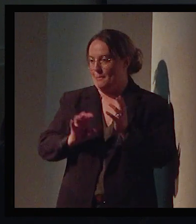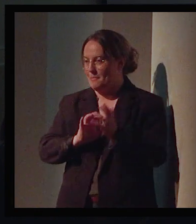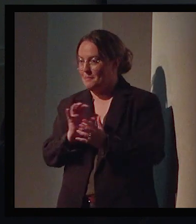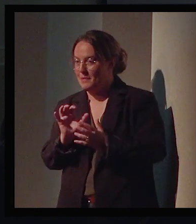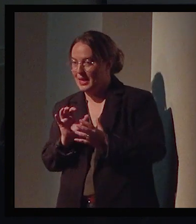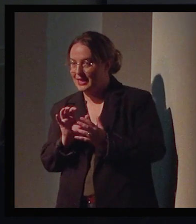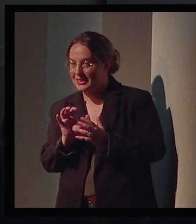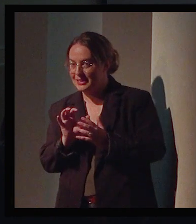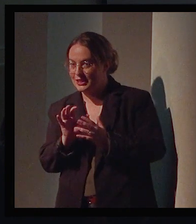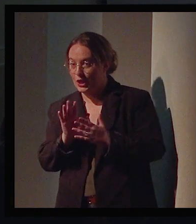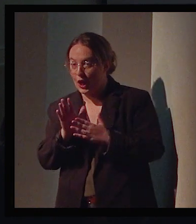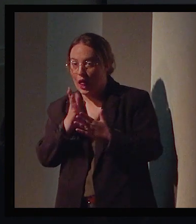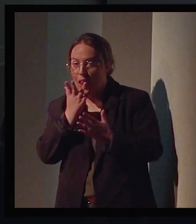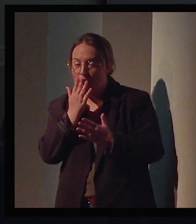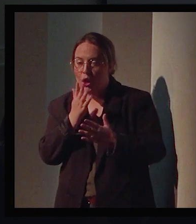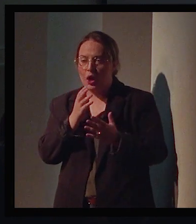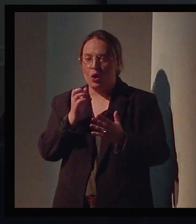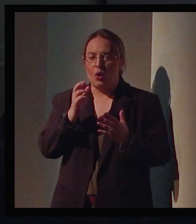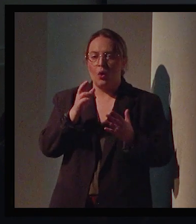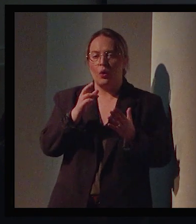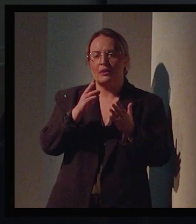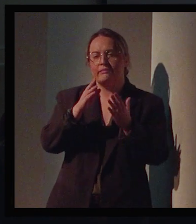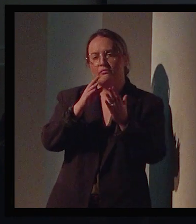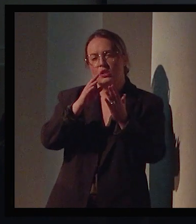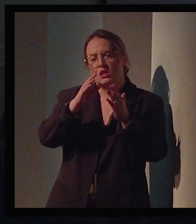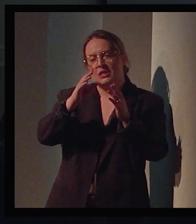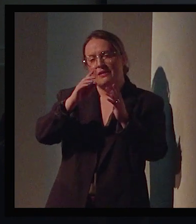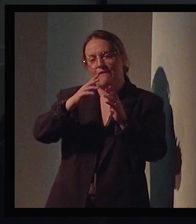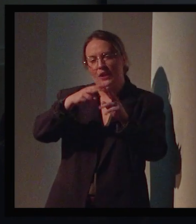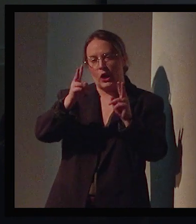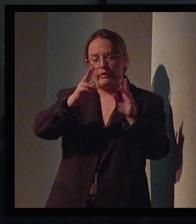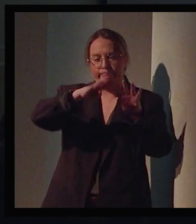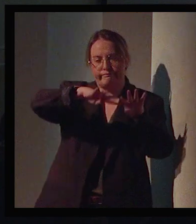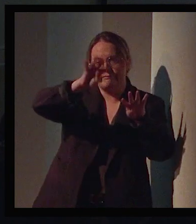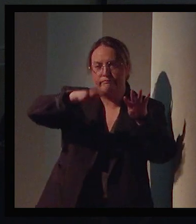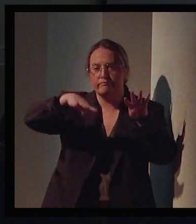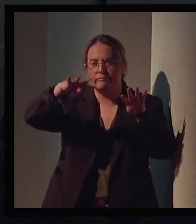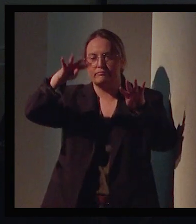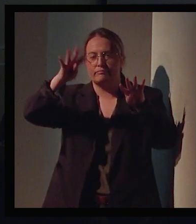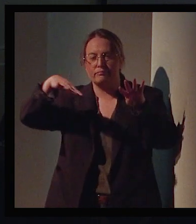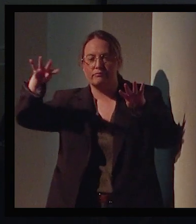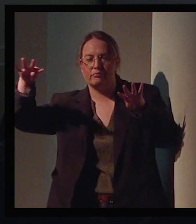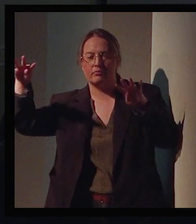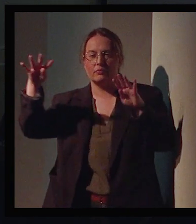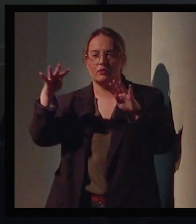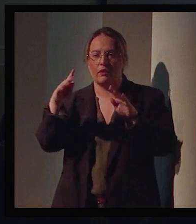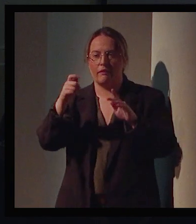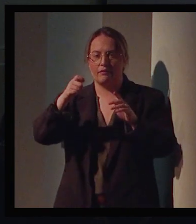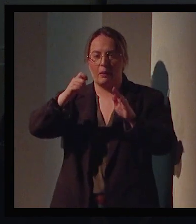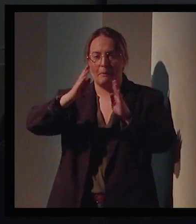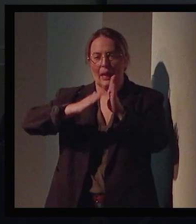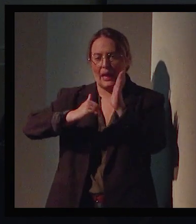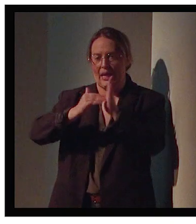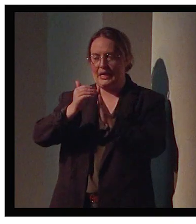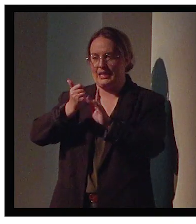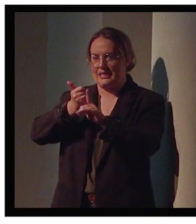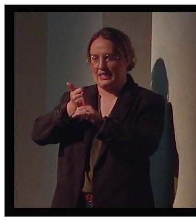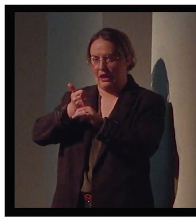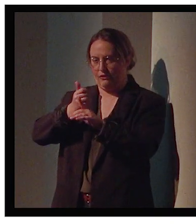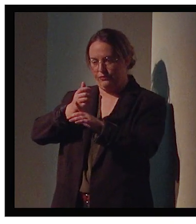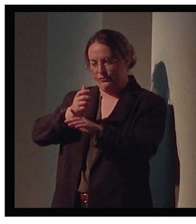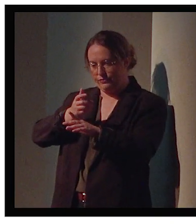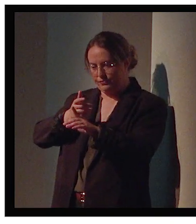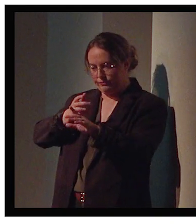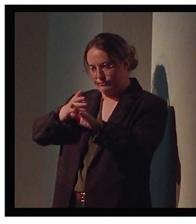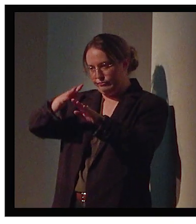gestural brushstrokes that called attention to the very materiality of paint itself, as you can see here in these two very